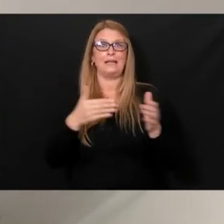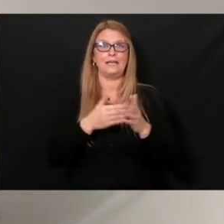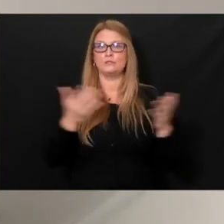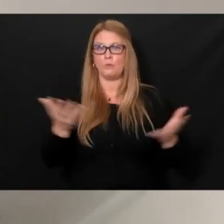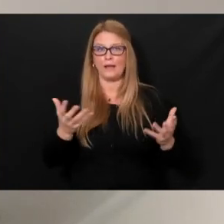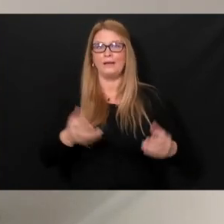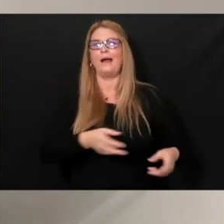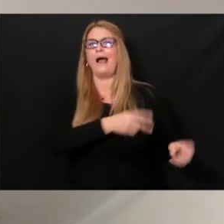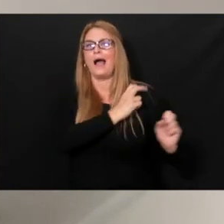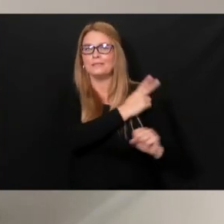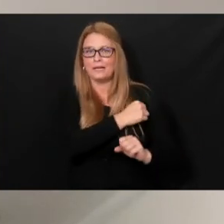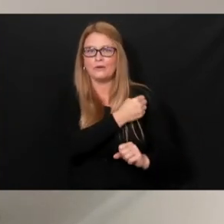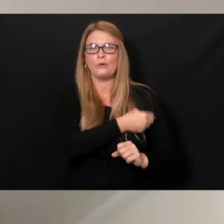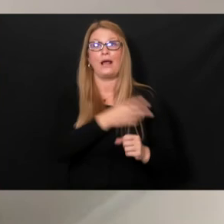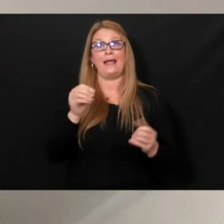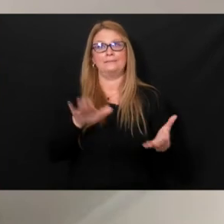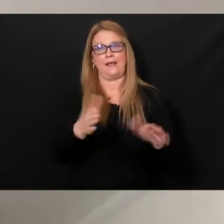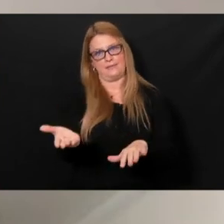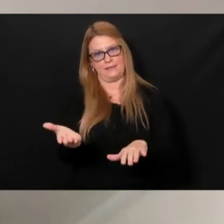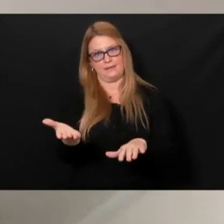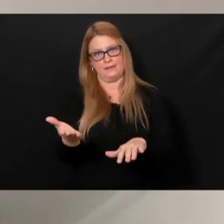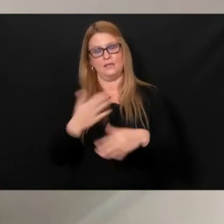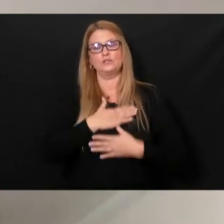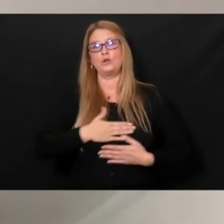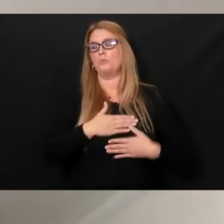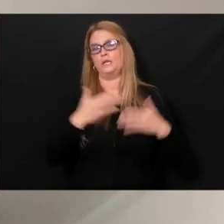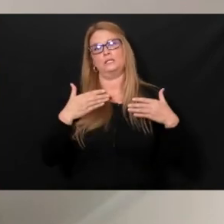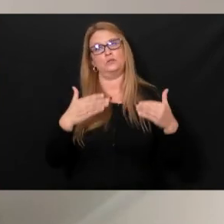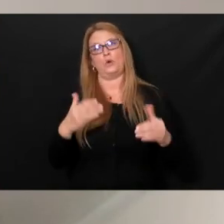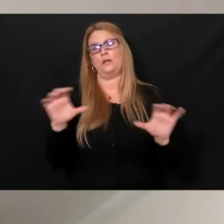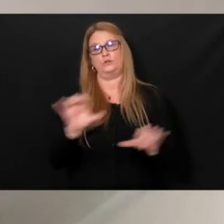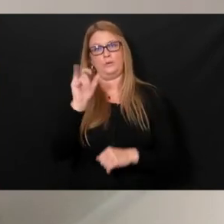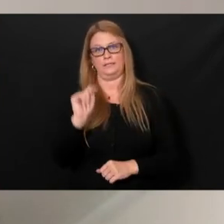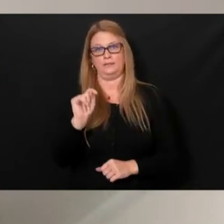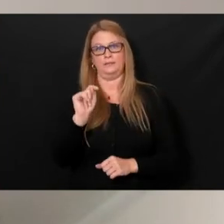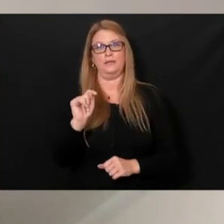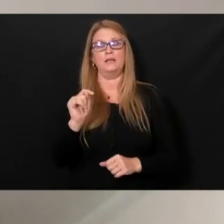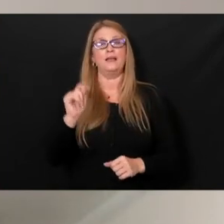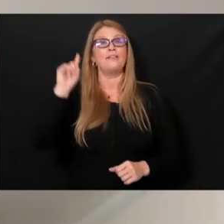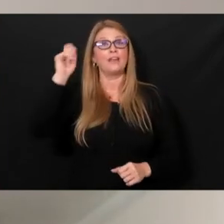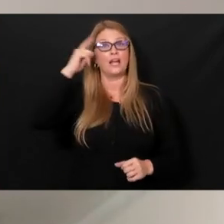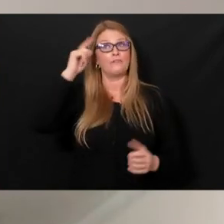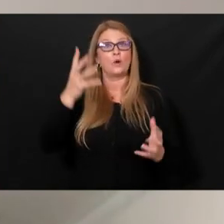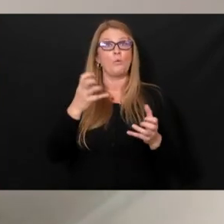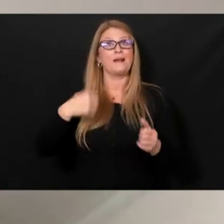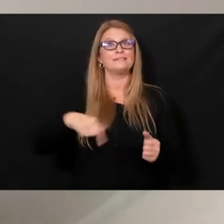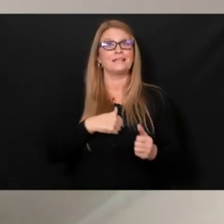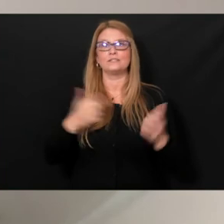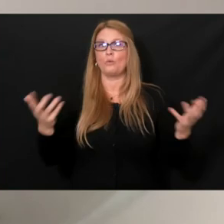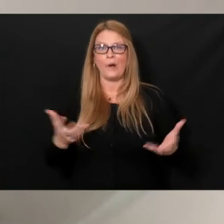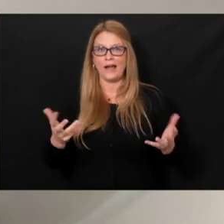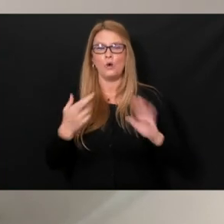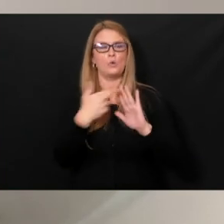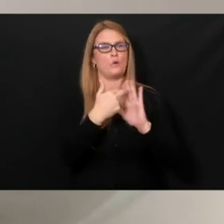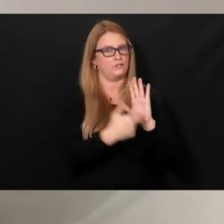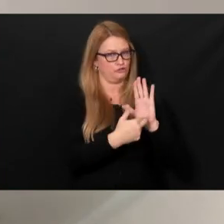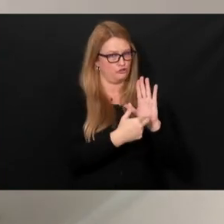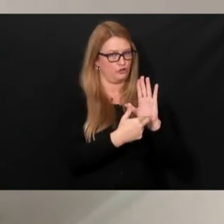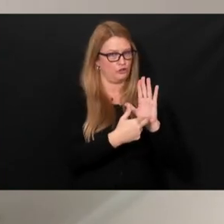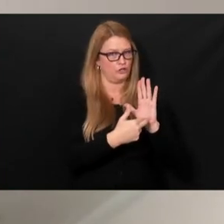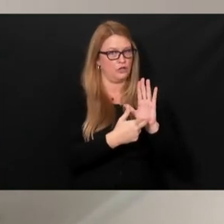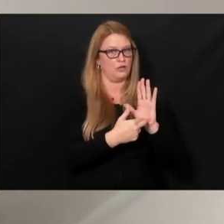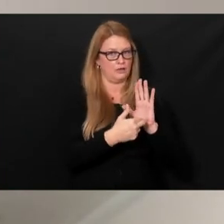it is really important that we choose to do that. The governor also asked all of us to make sure that we register in the Everbridge system.